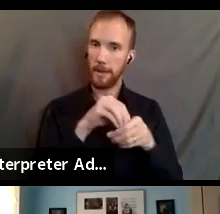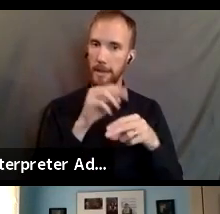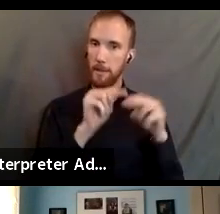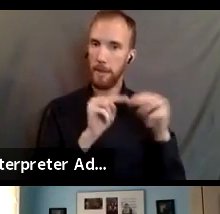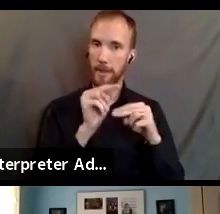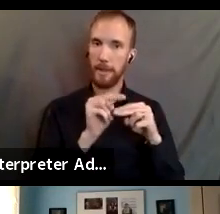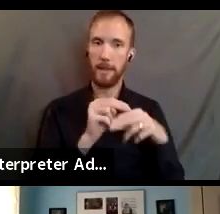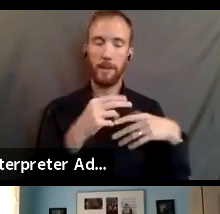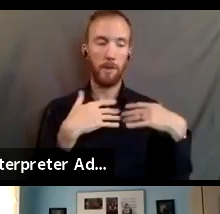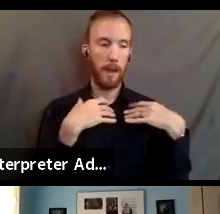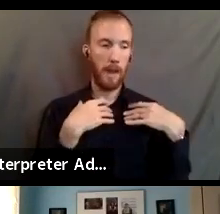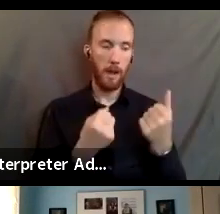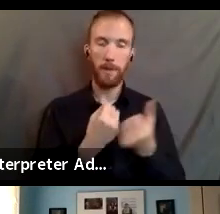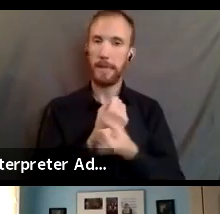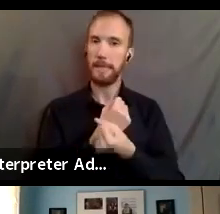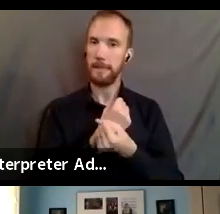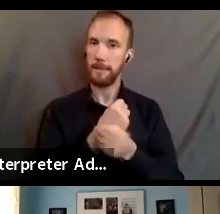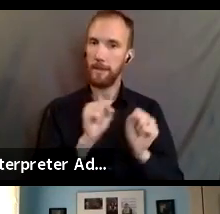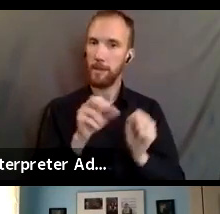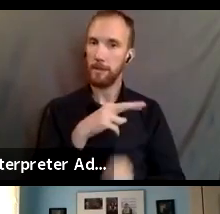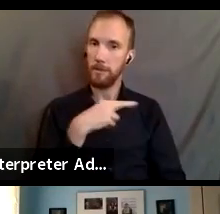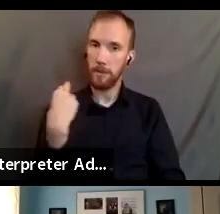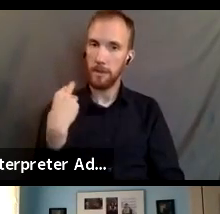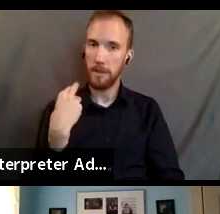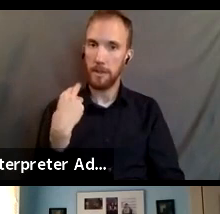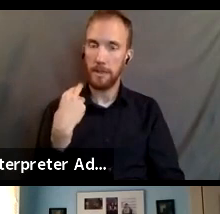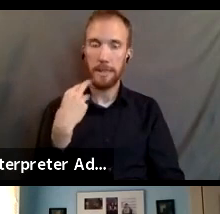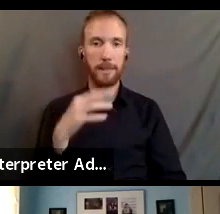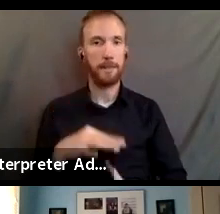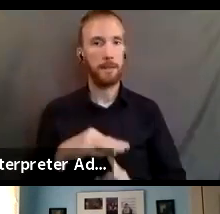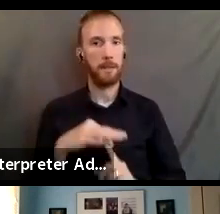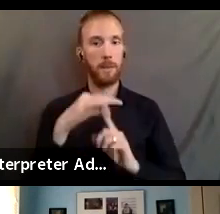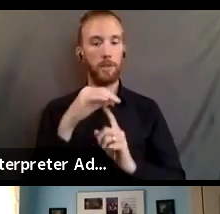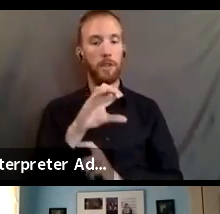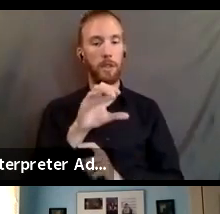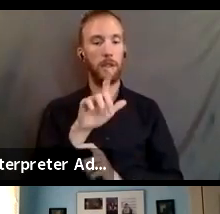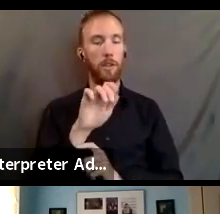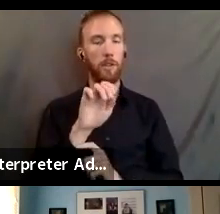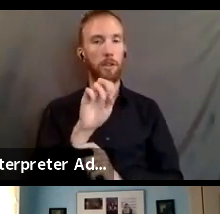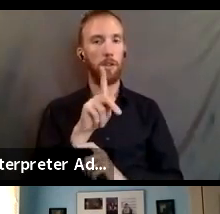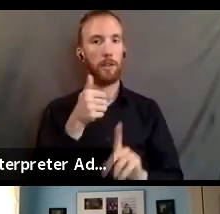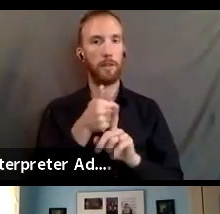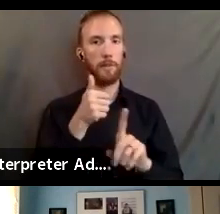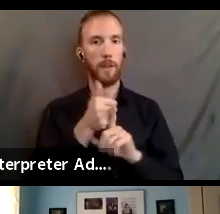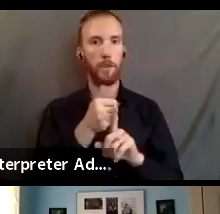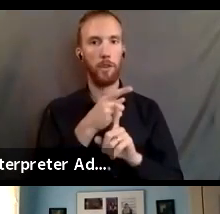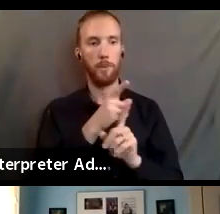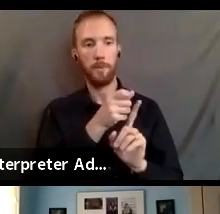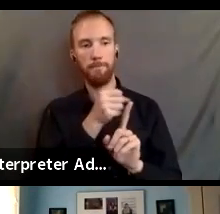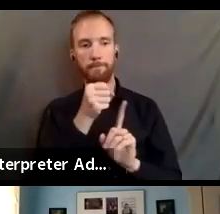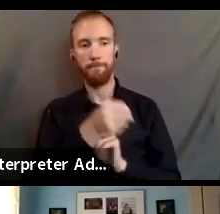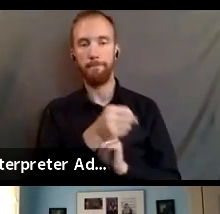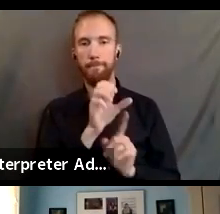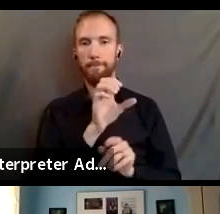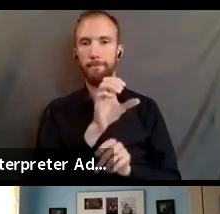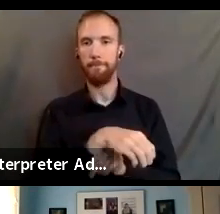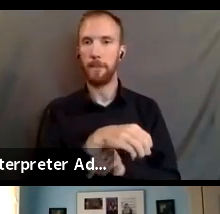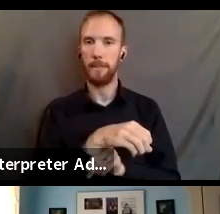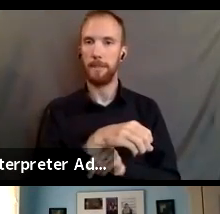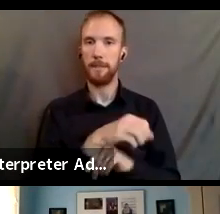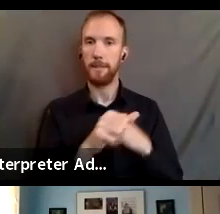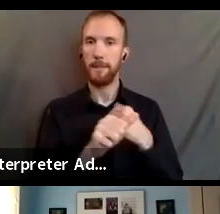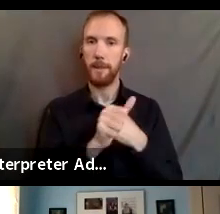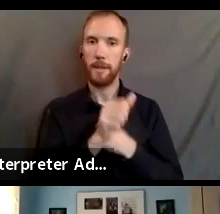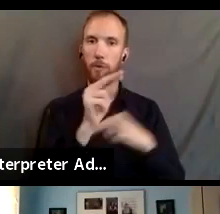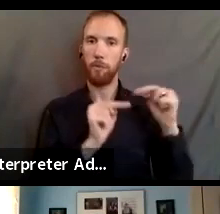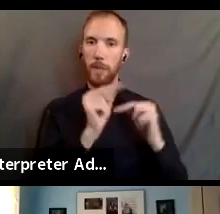per peril most immediately are clerks who are pushed into unsafe buildings today their lives matter and they can